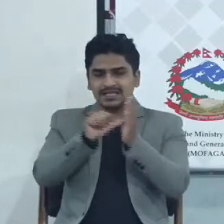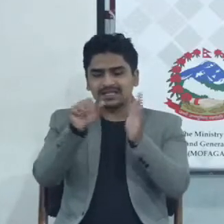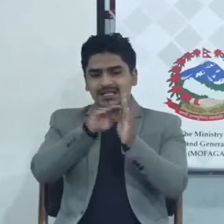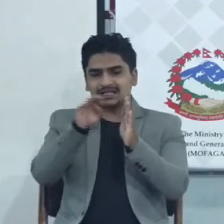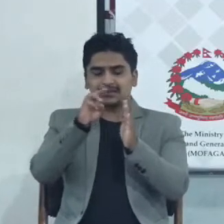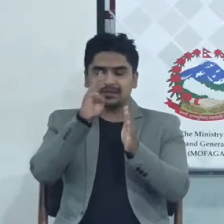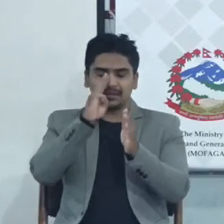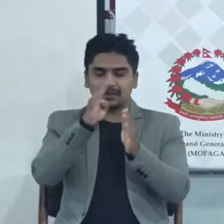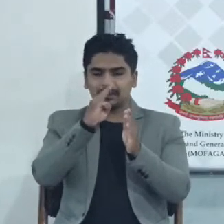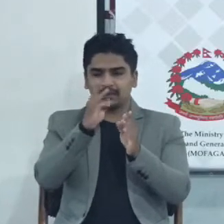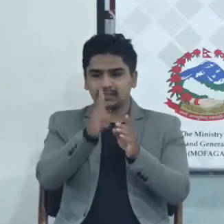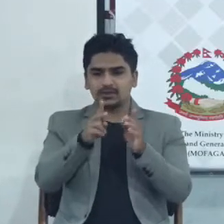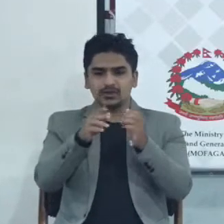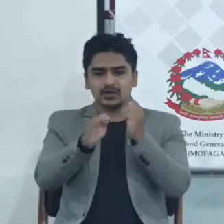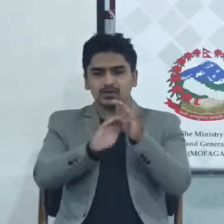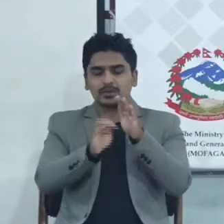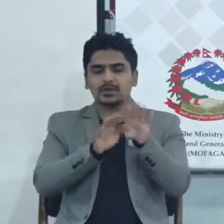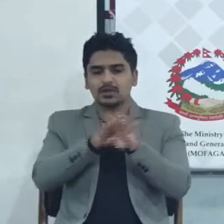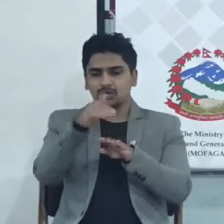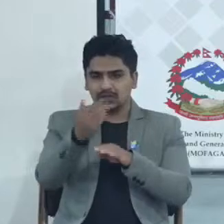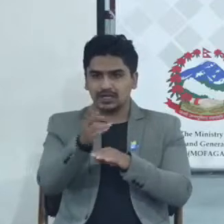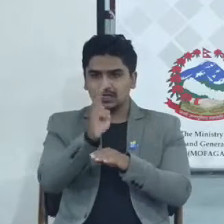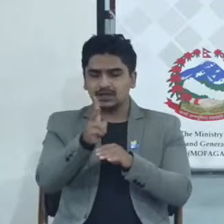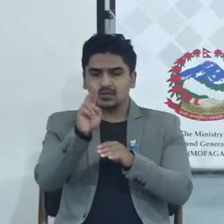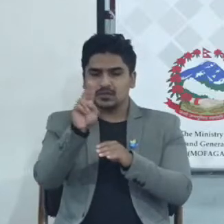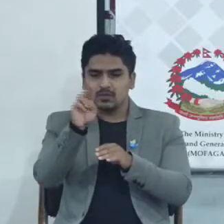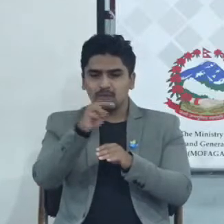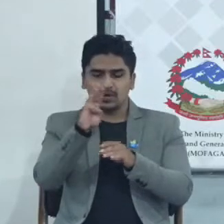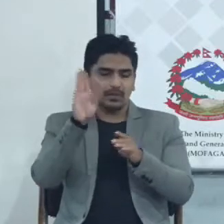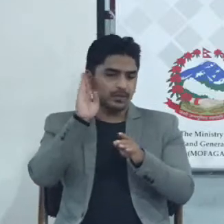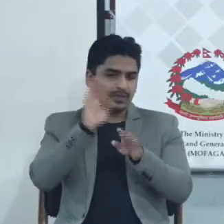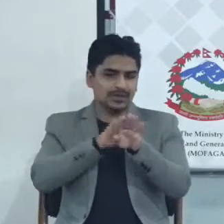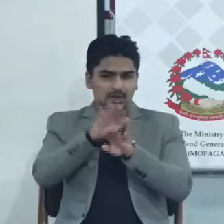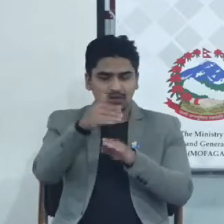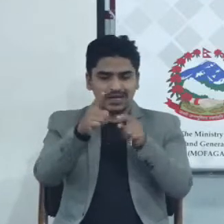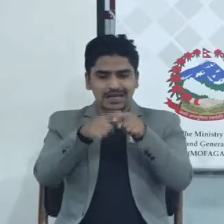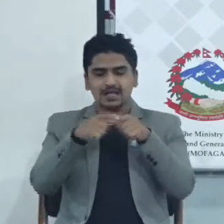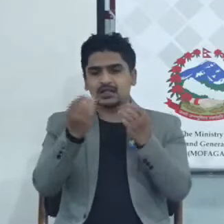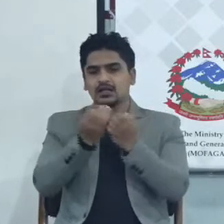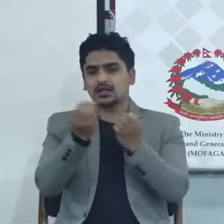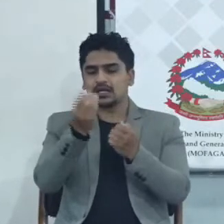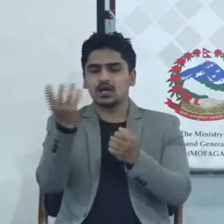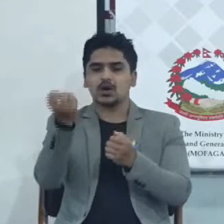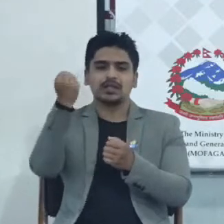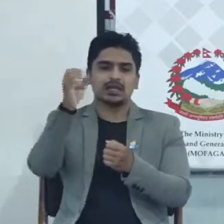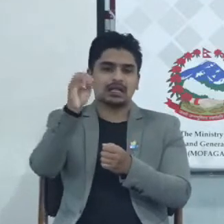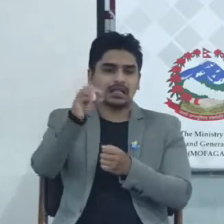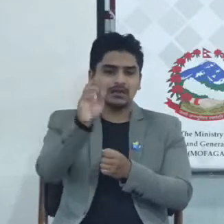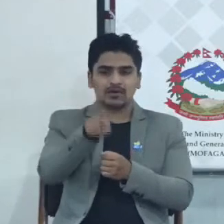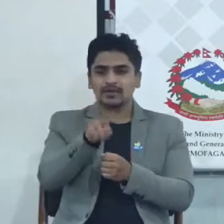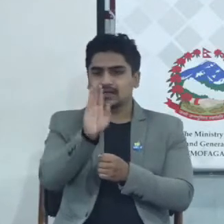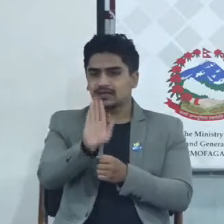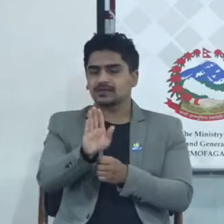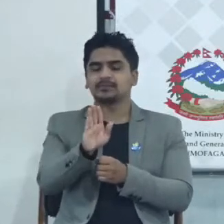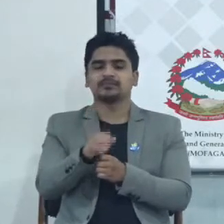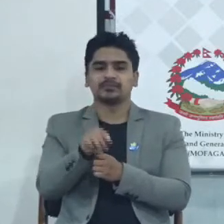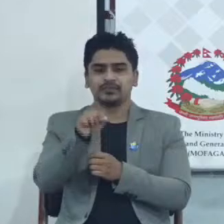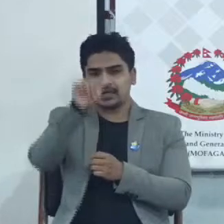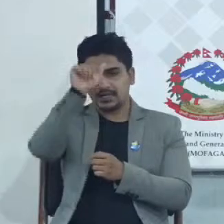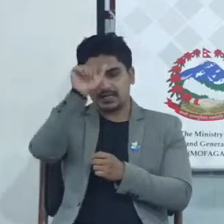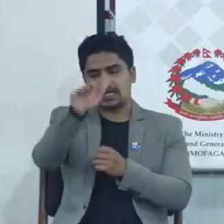right, some rights to control those misleading information. That is the information I would like to end with this. Thank you. Before that,